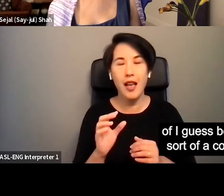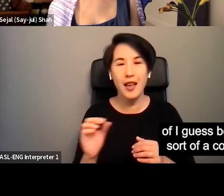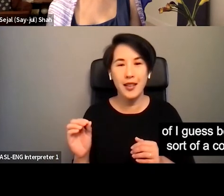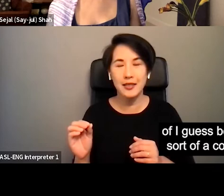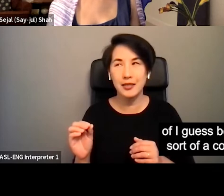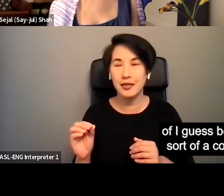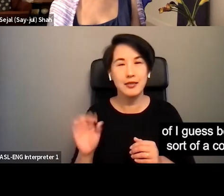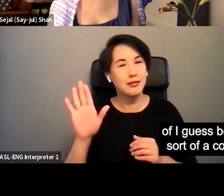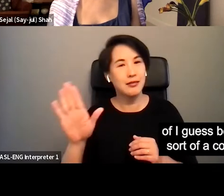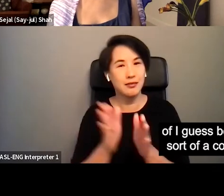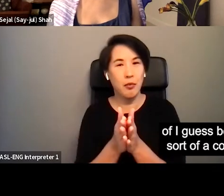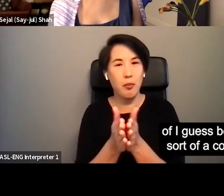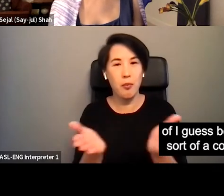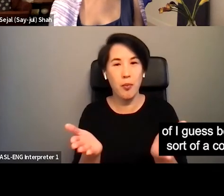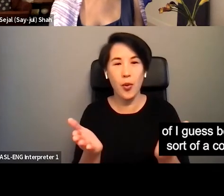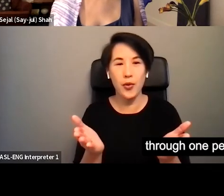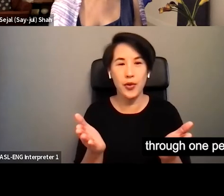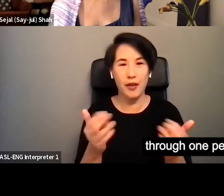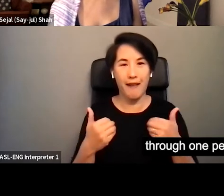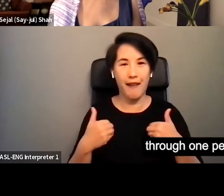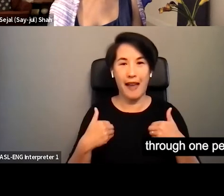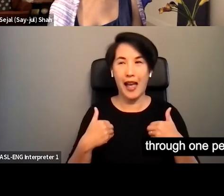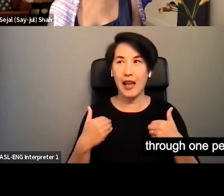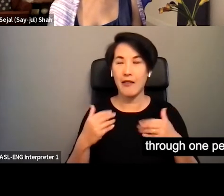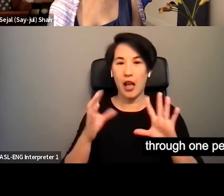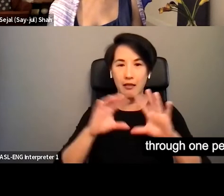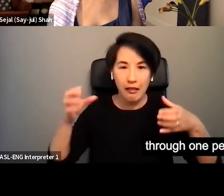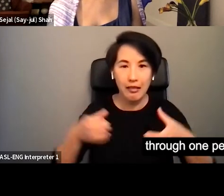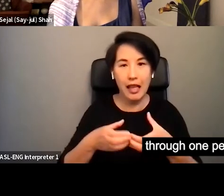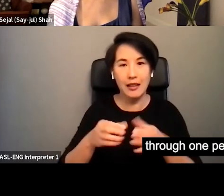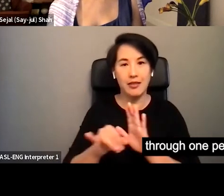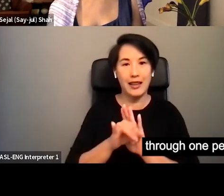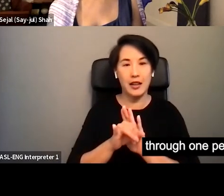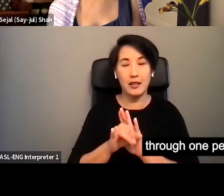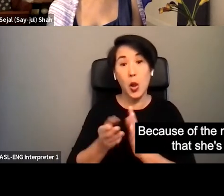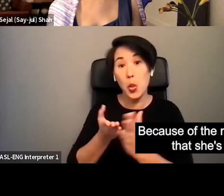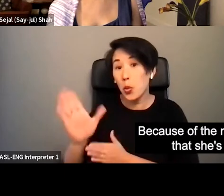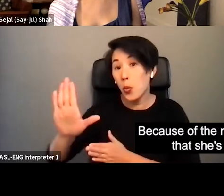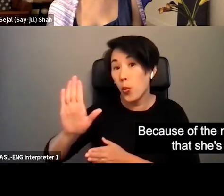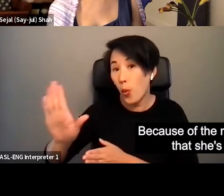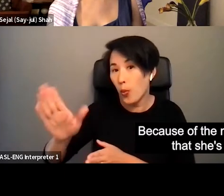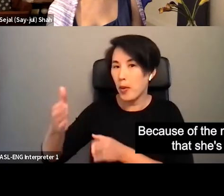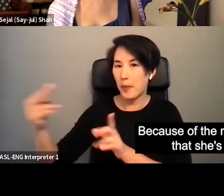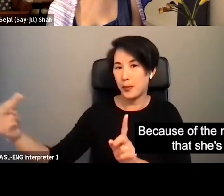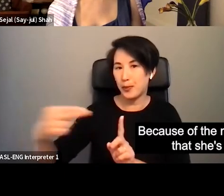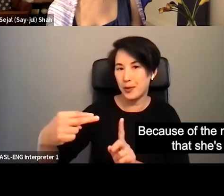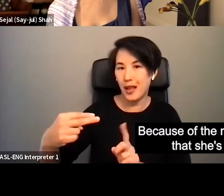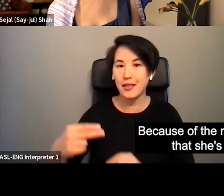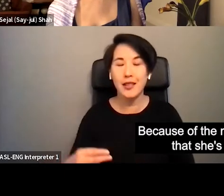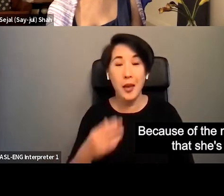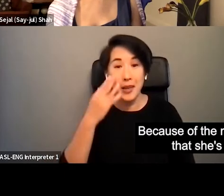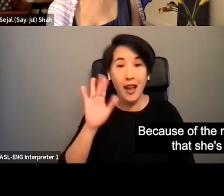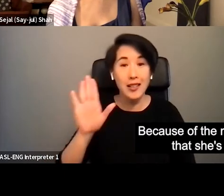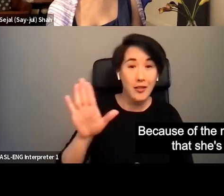of being able to see sort of a collective identity through one person's perspective because of the multiple